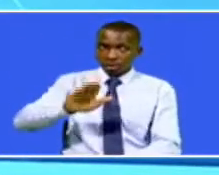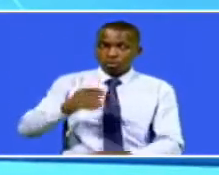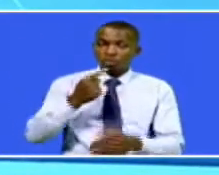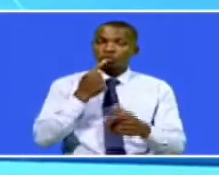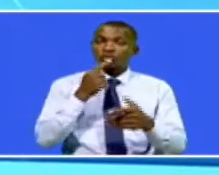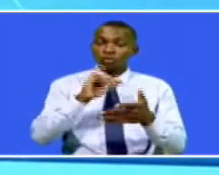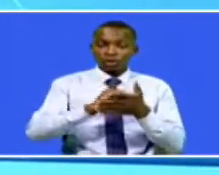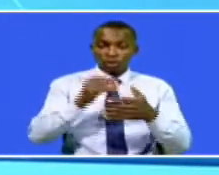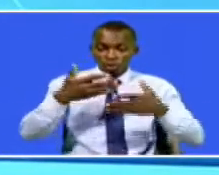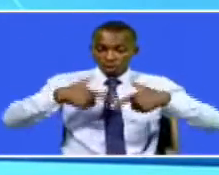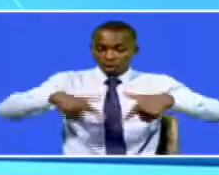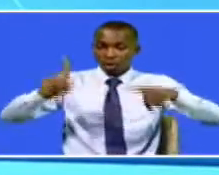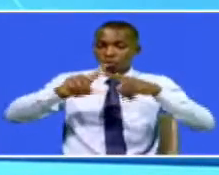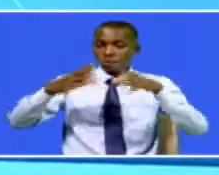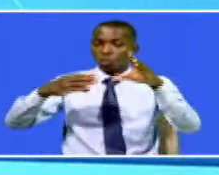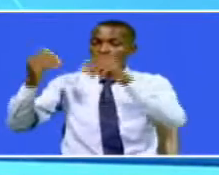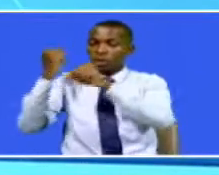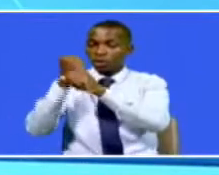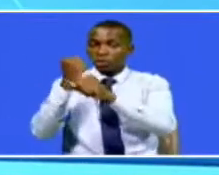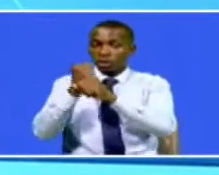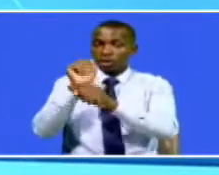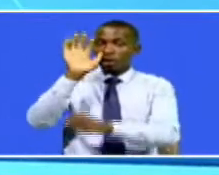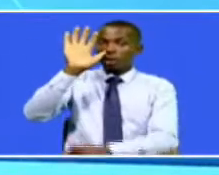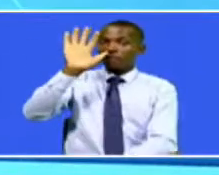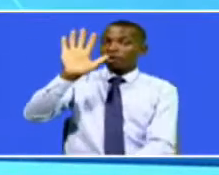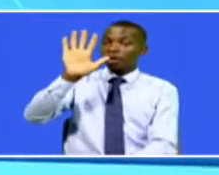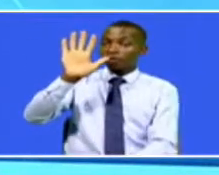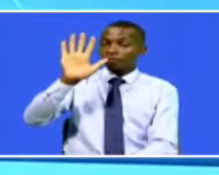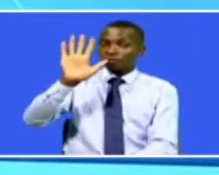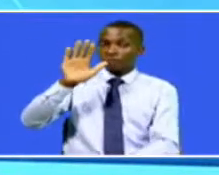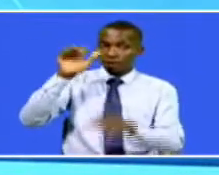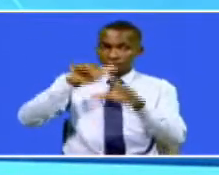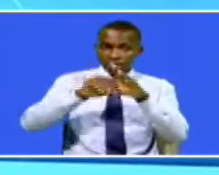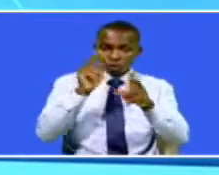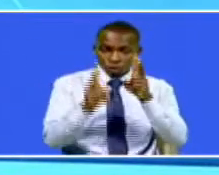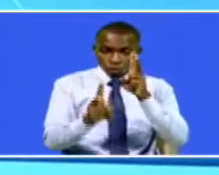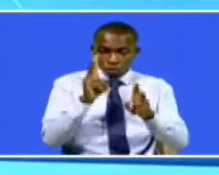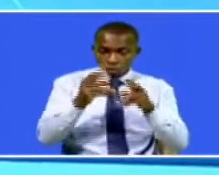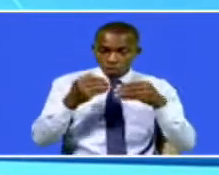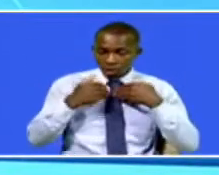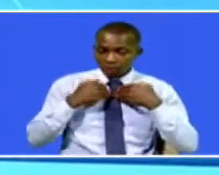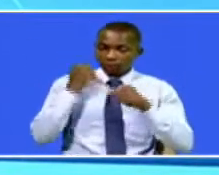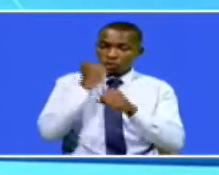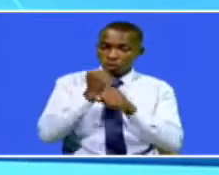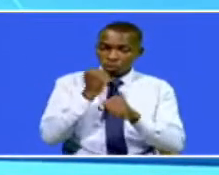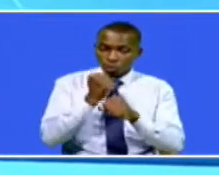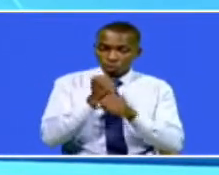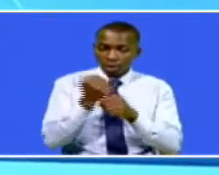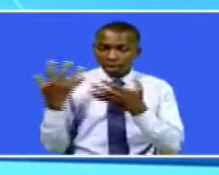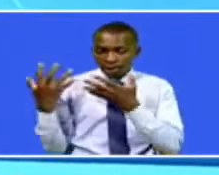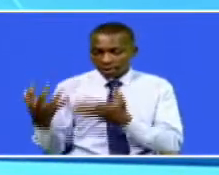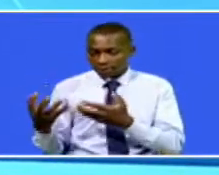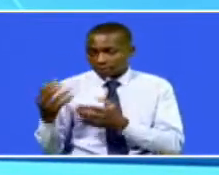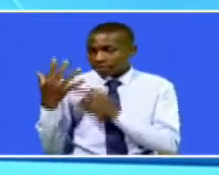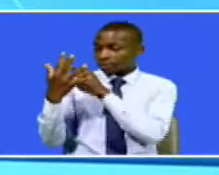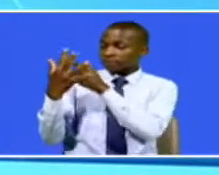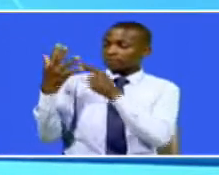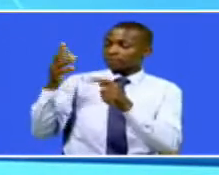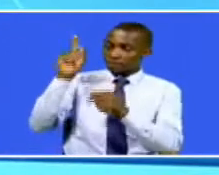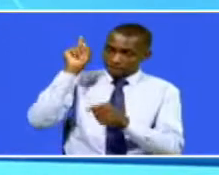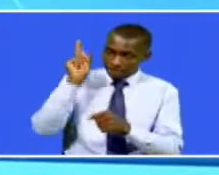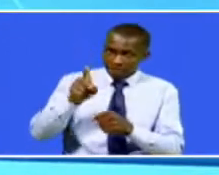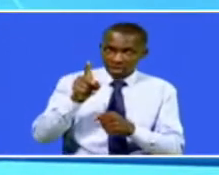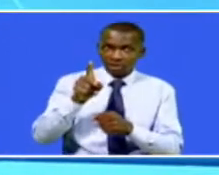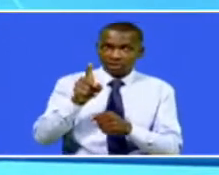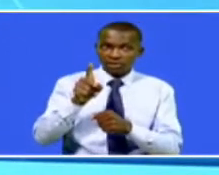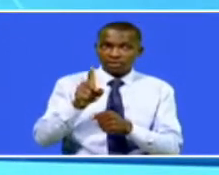hit the ground running. Five out of the 22 already have their work cut out. The five are expected to immediately swing